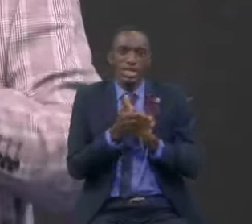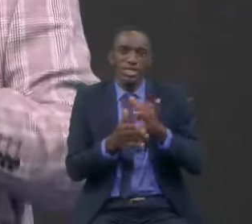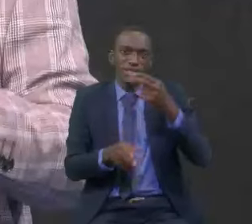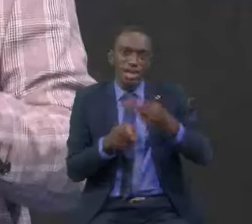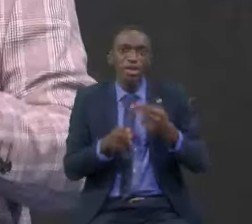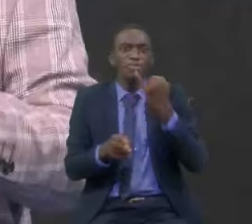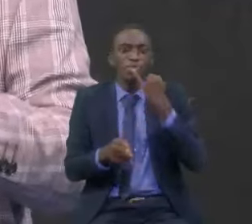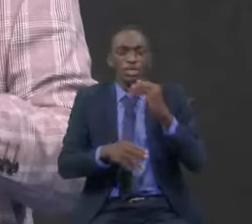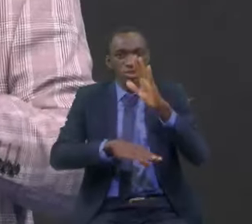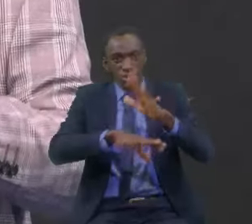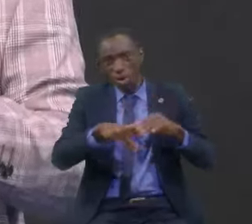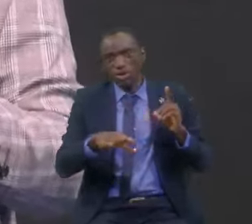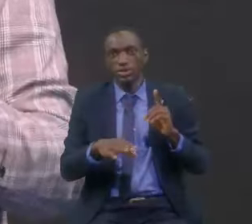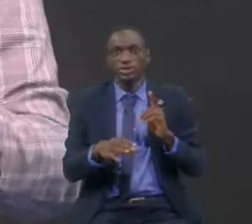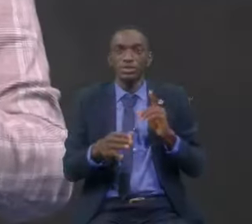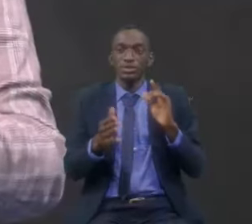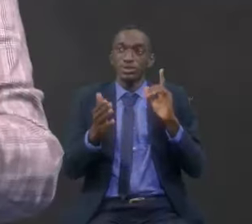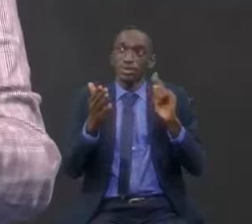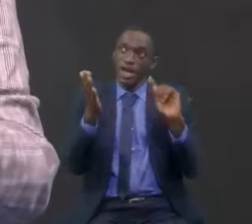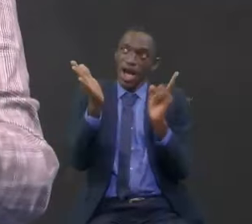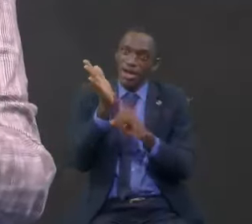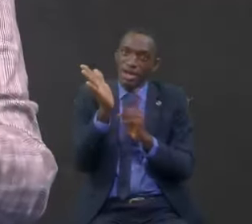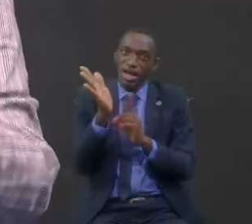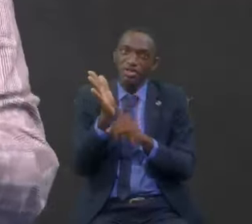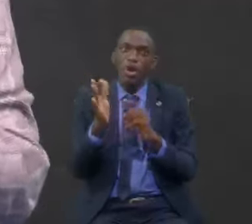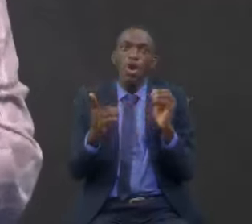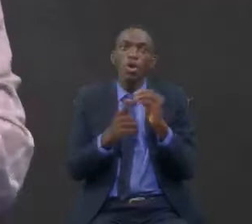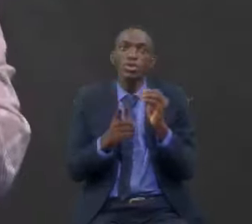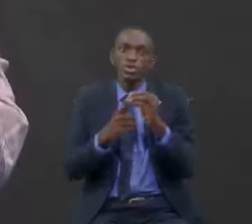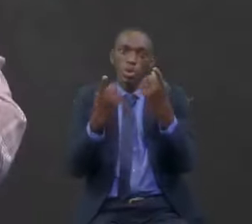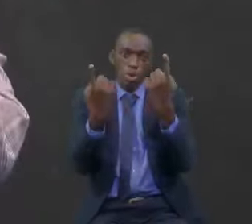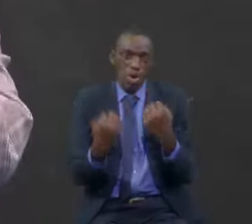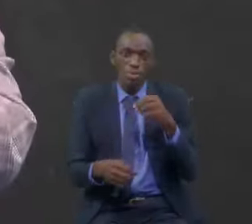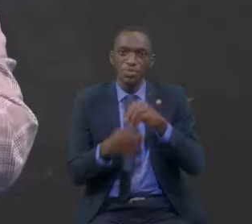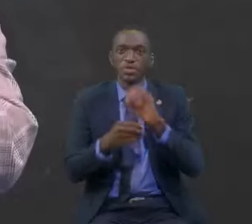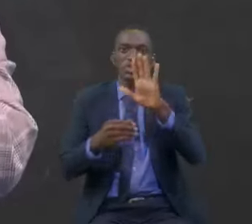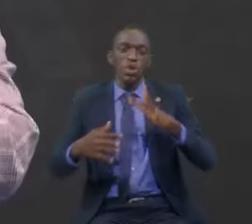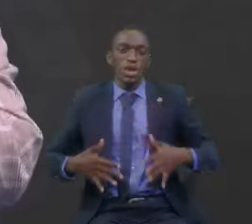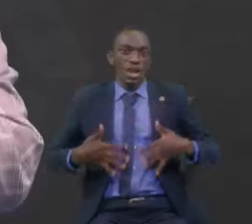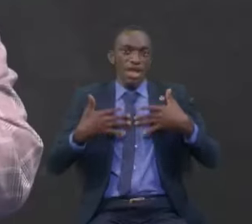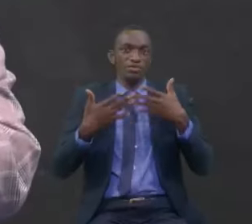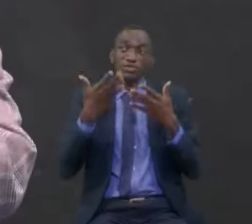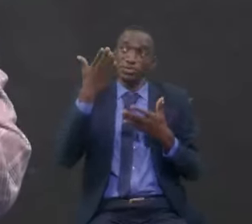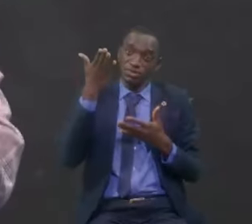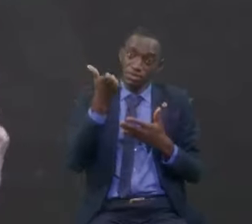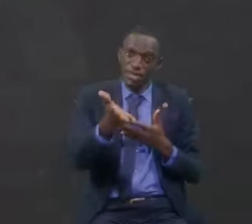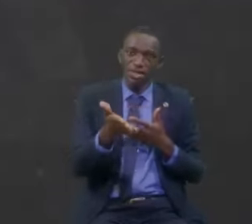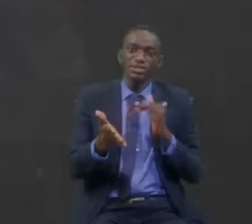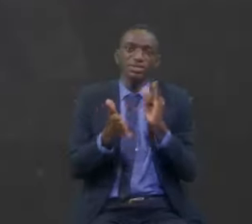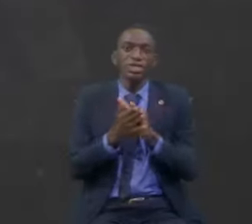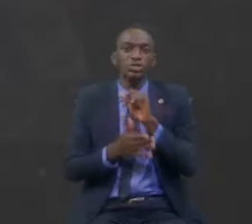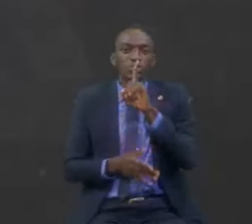and L also comes your life there that indeed a